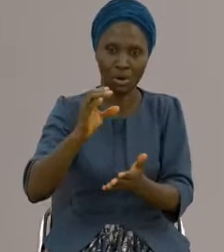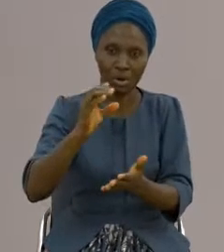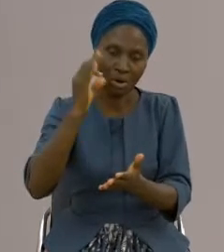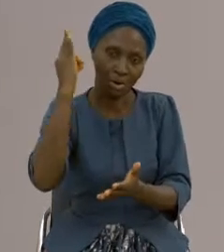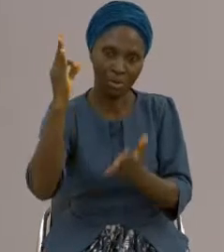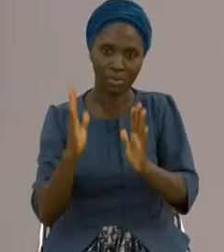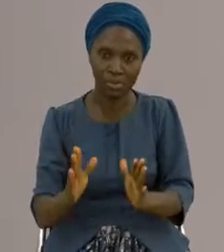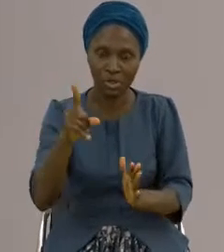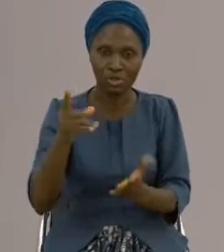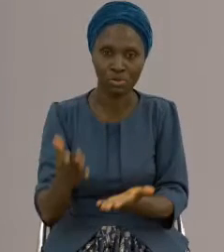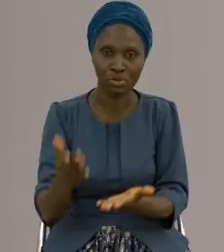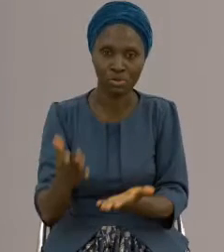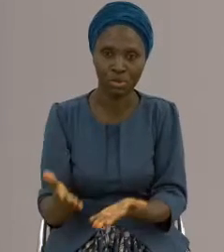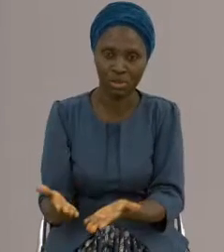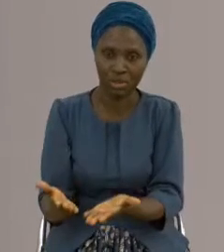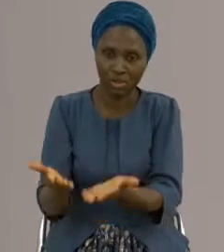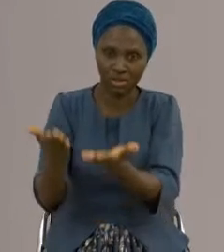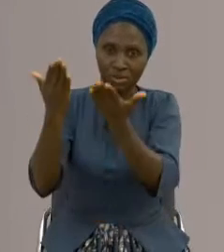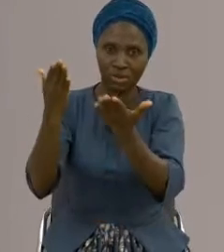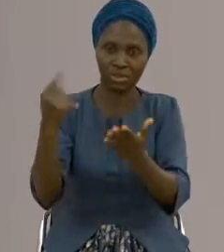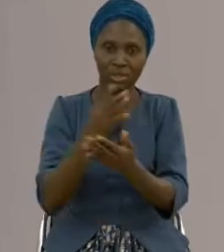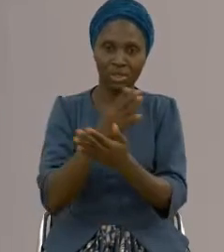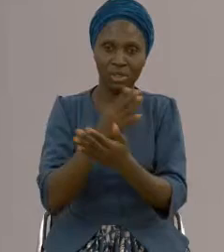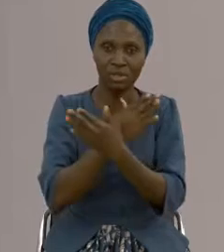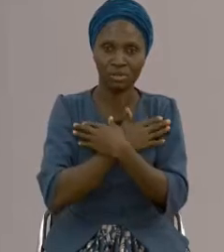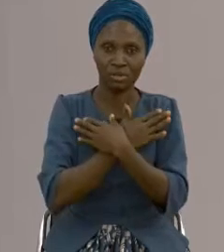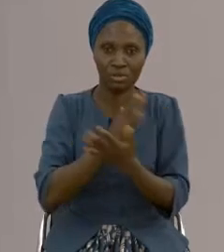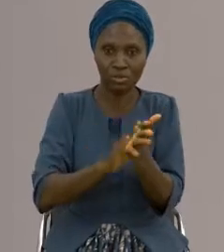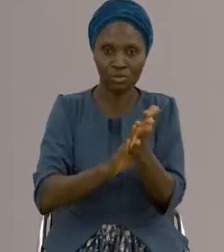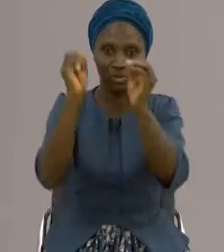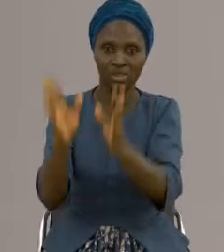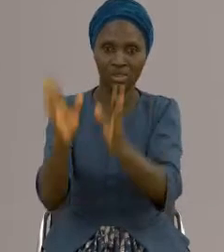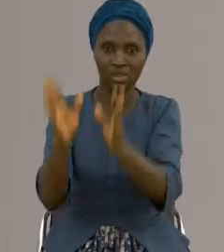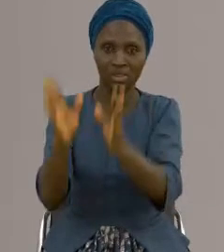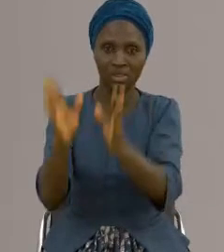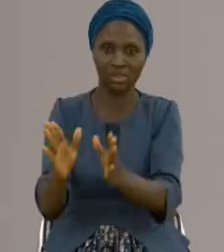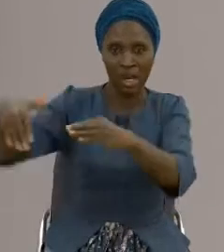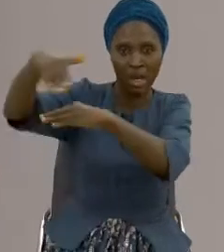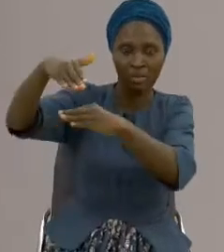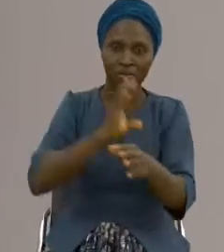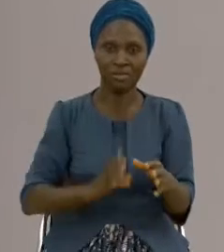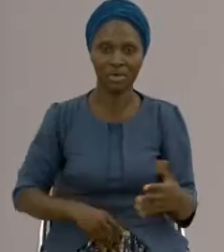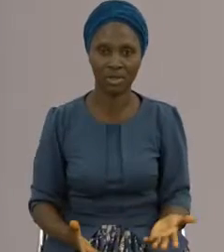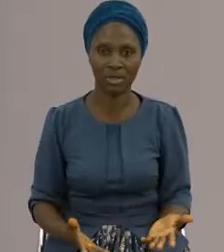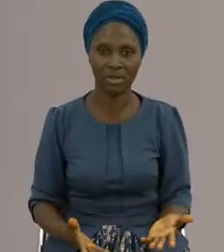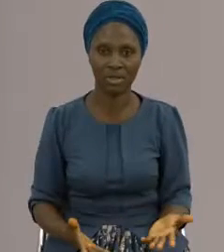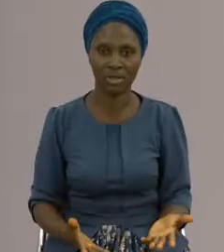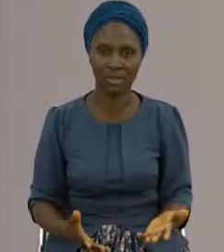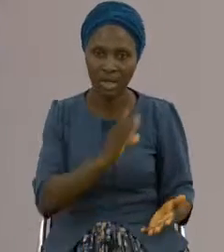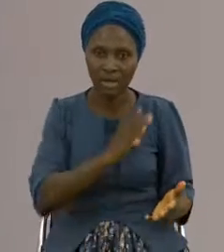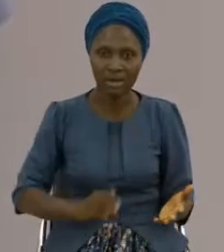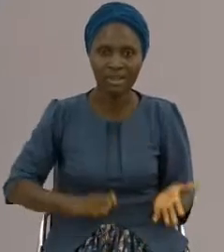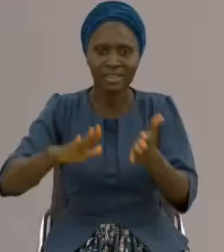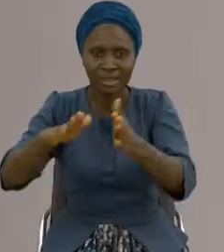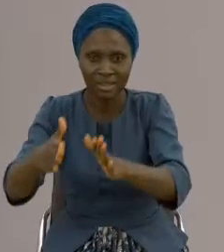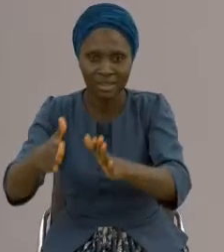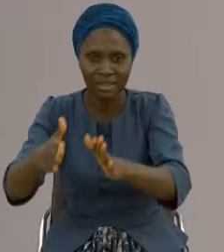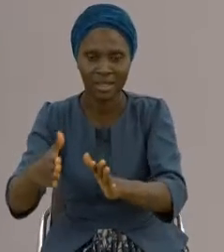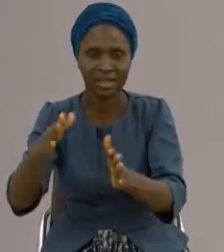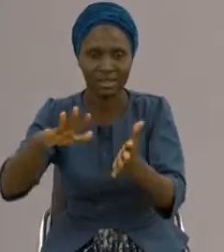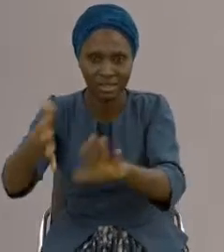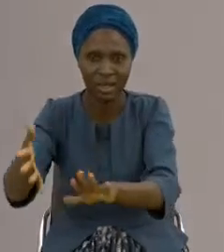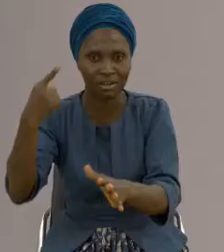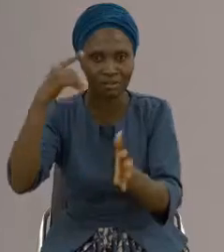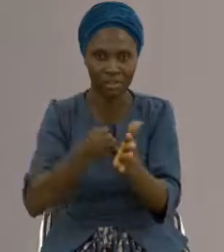above Christ. Christ died for it. Christ paid for it. And